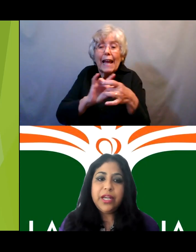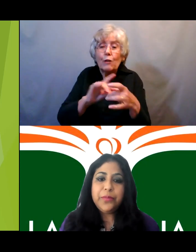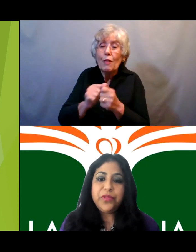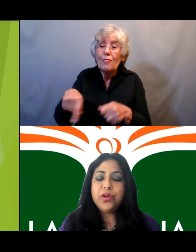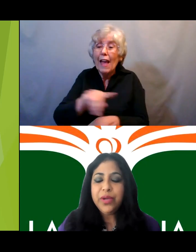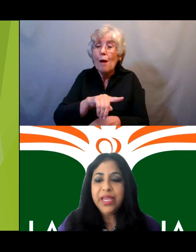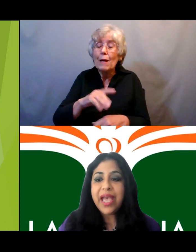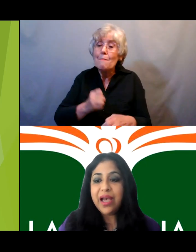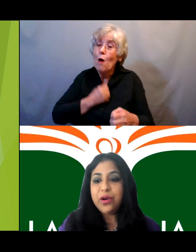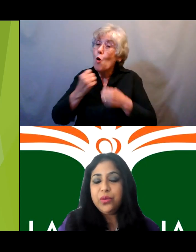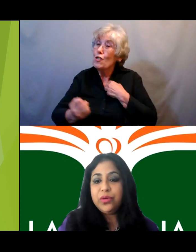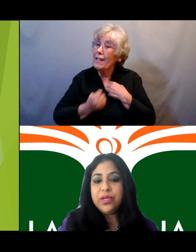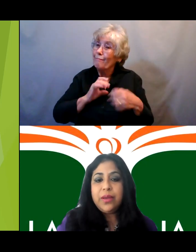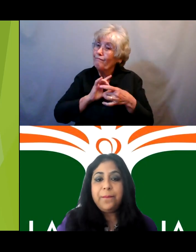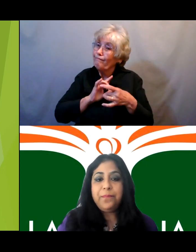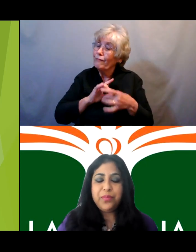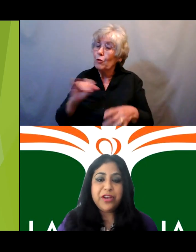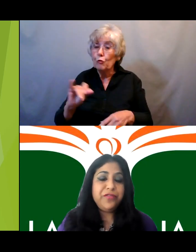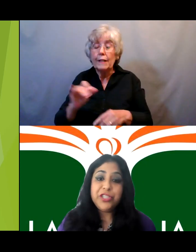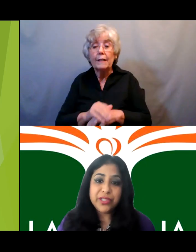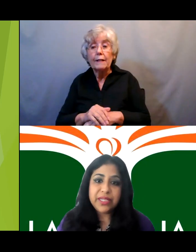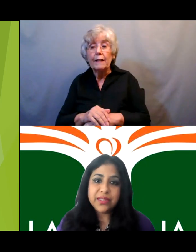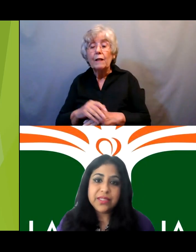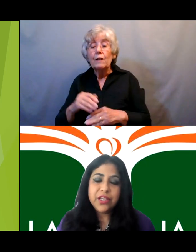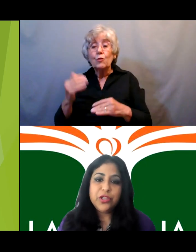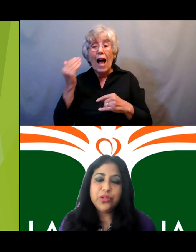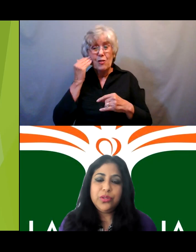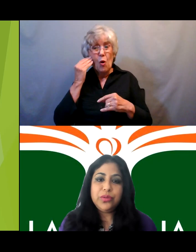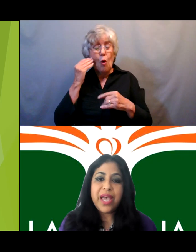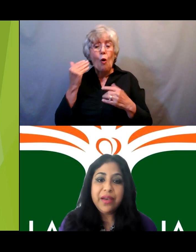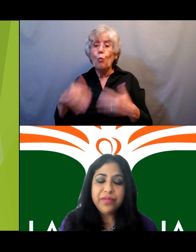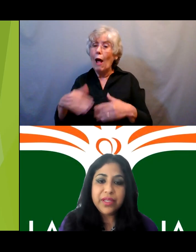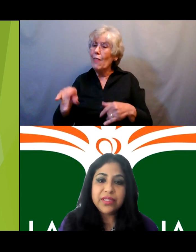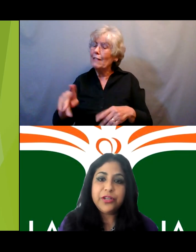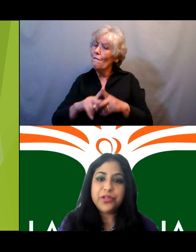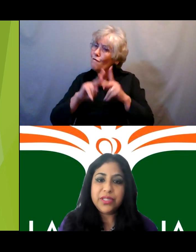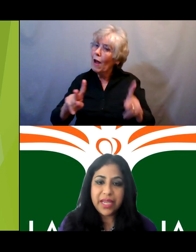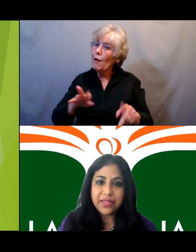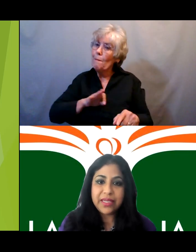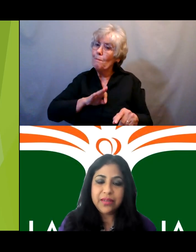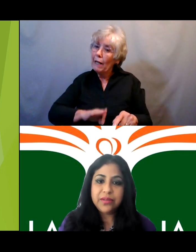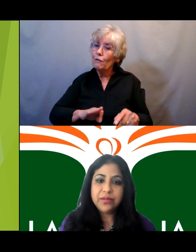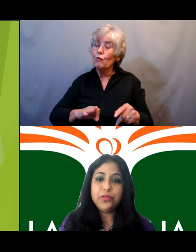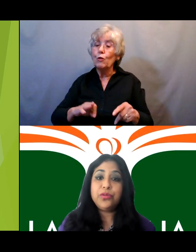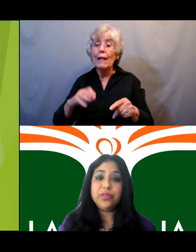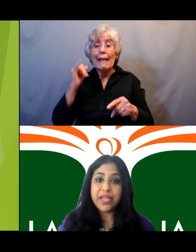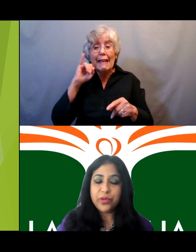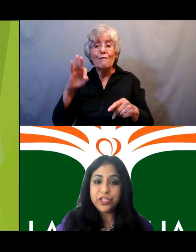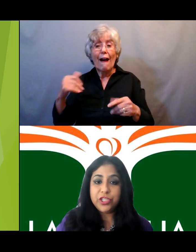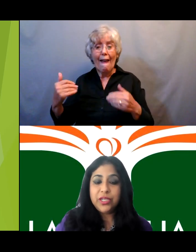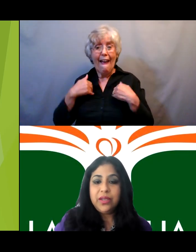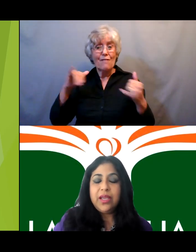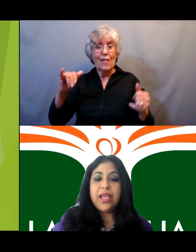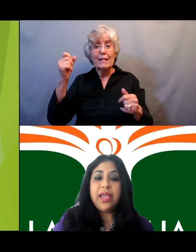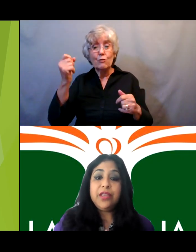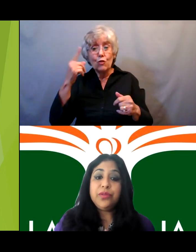so knowing how beneficial it is to have this understanding through